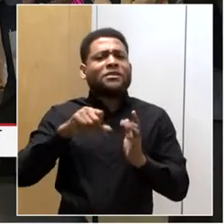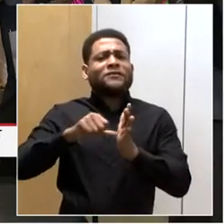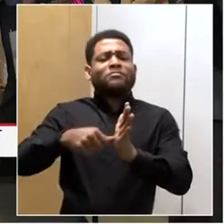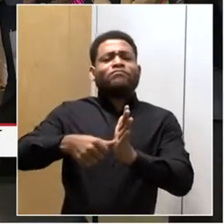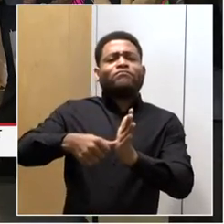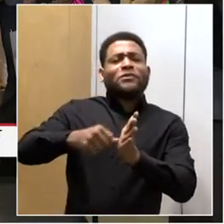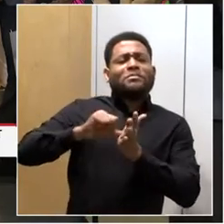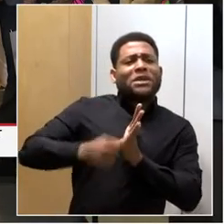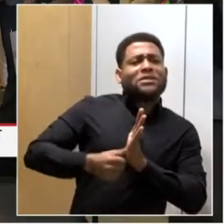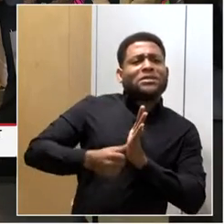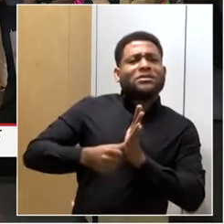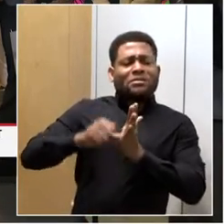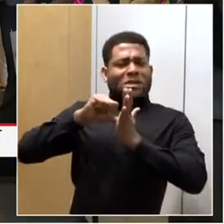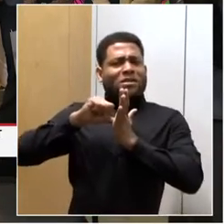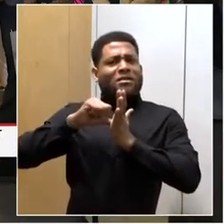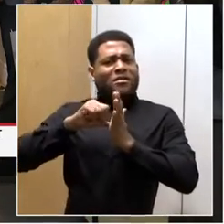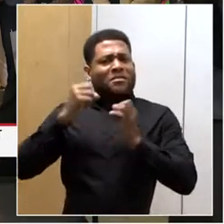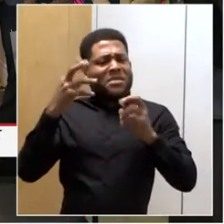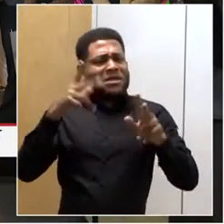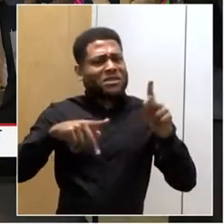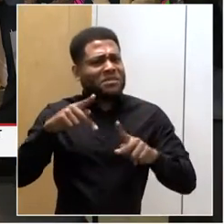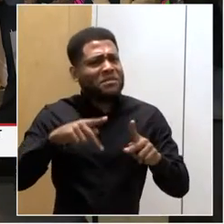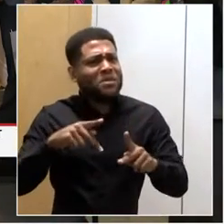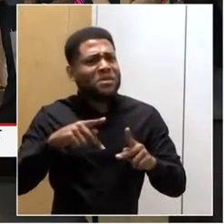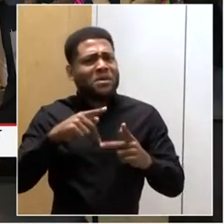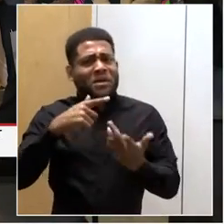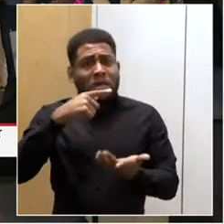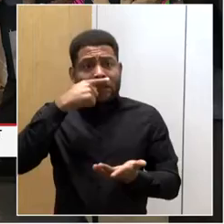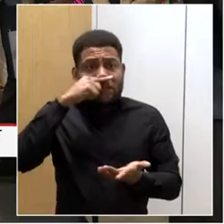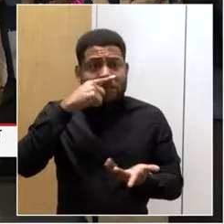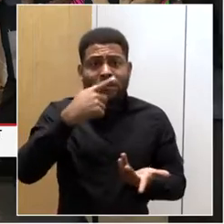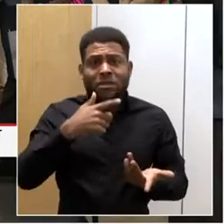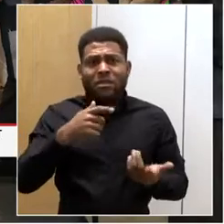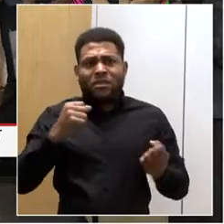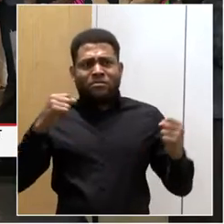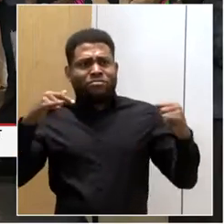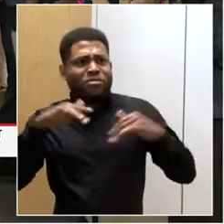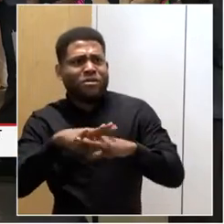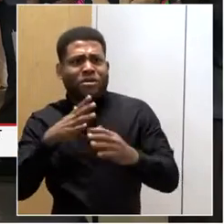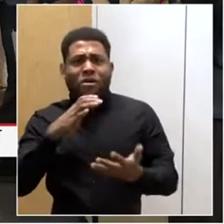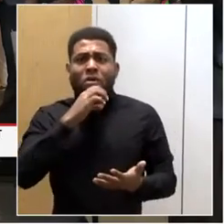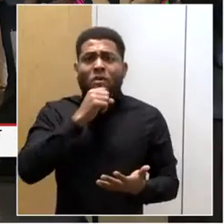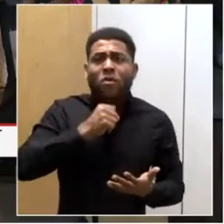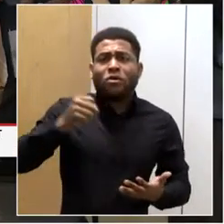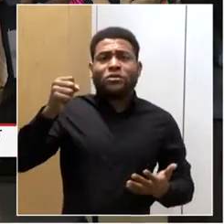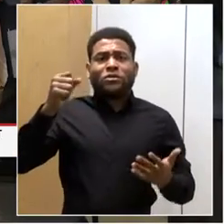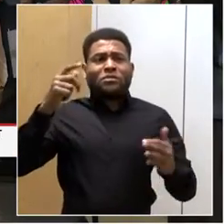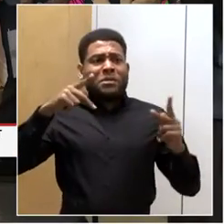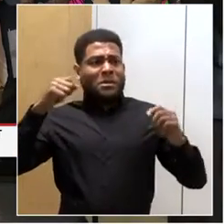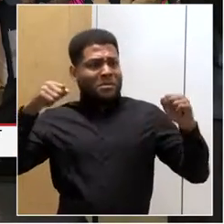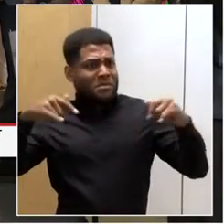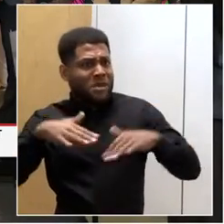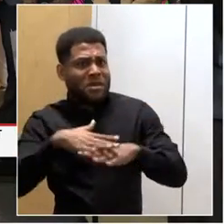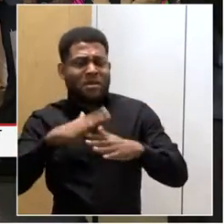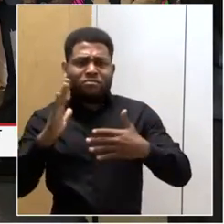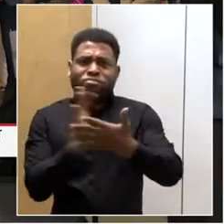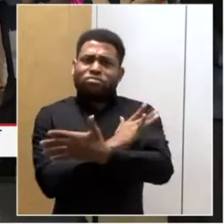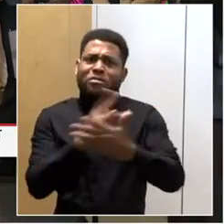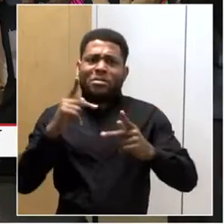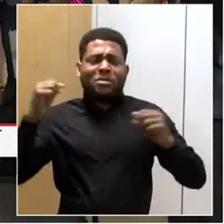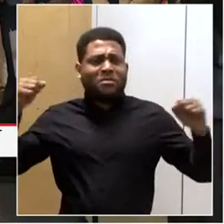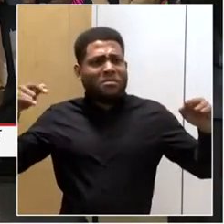just kids. I mean, just the whole variety of people that came out for Formula One. That was unexpected to